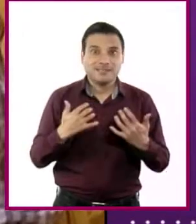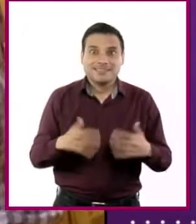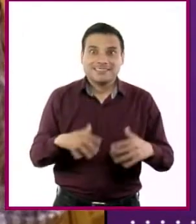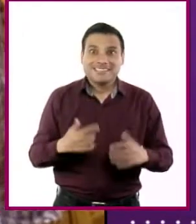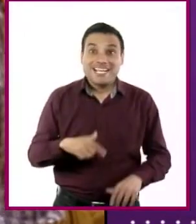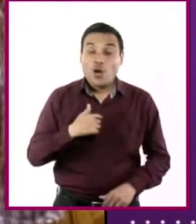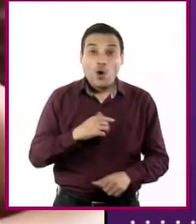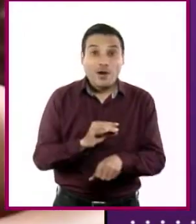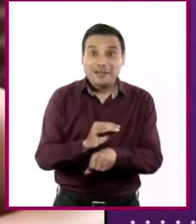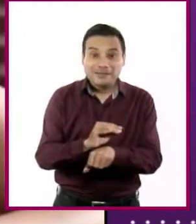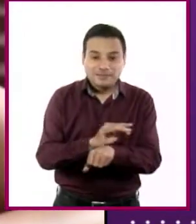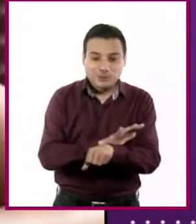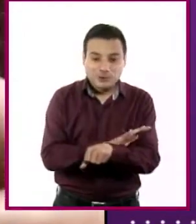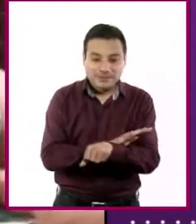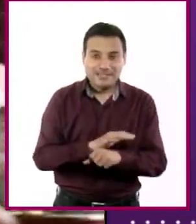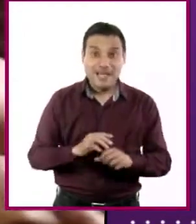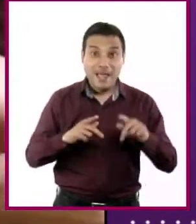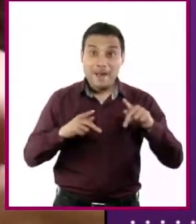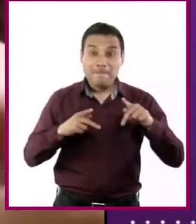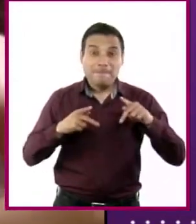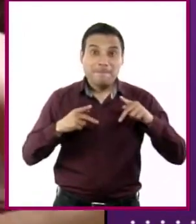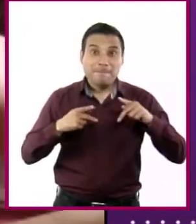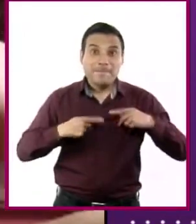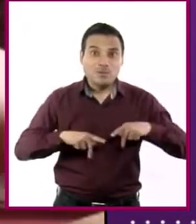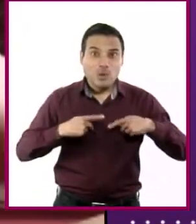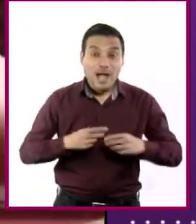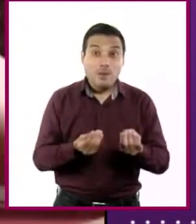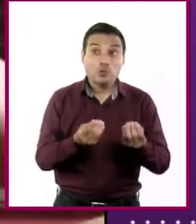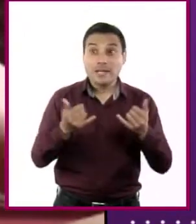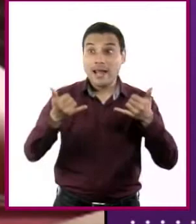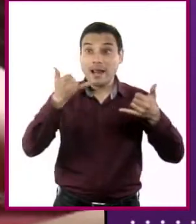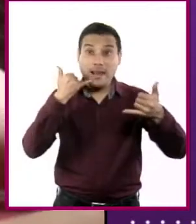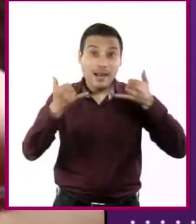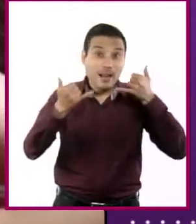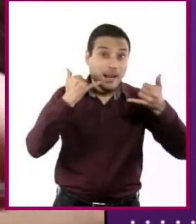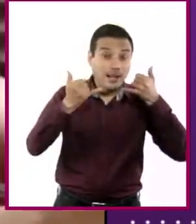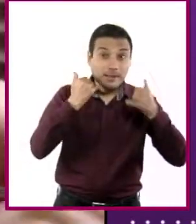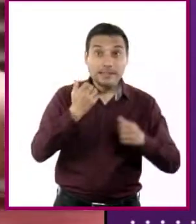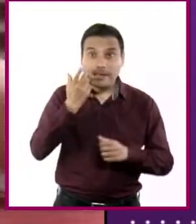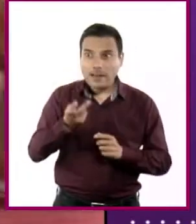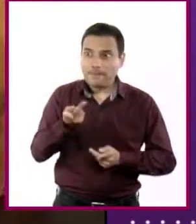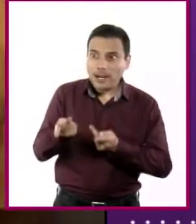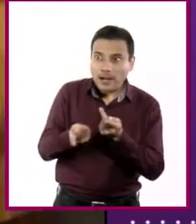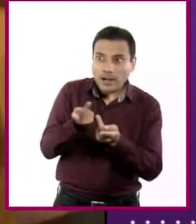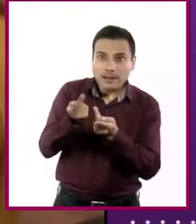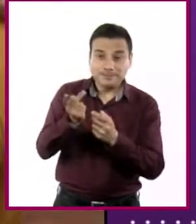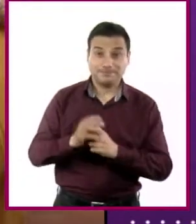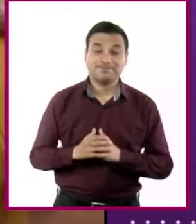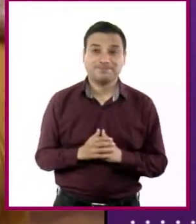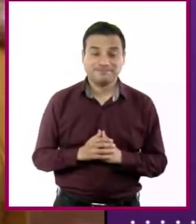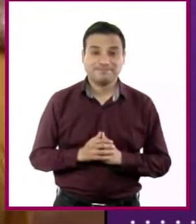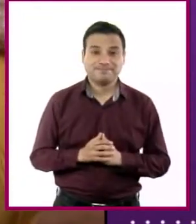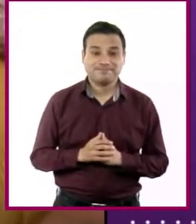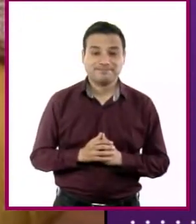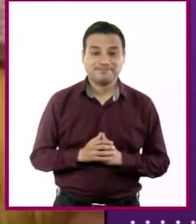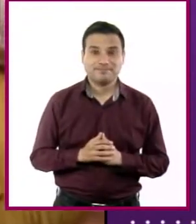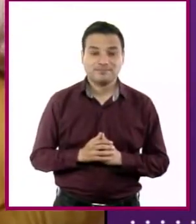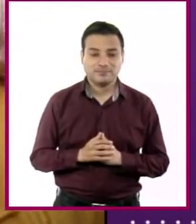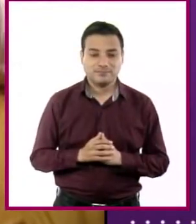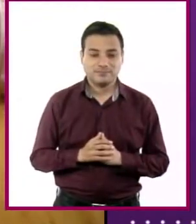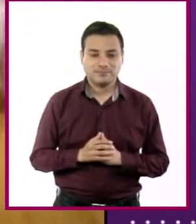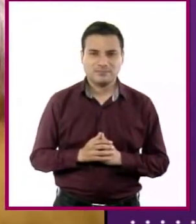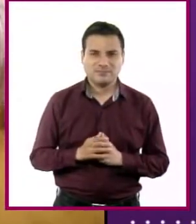excited, James. Mm-hmm. People have been calling me. They want me to ask him so many questions. Oh.